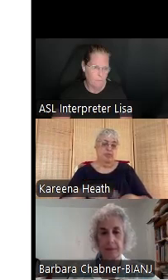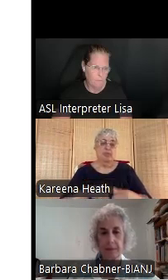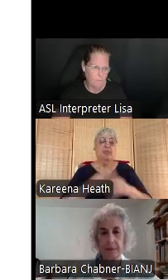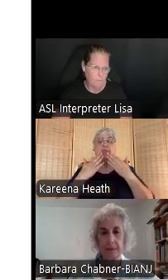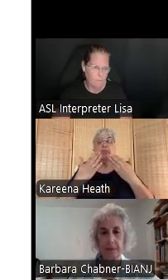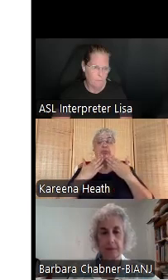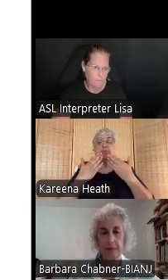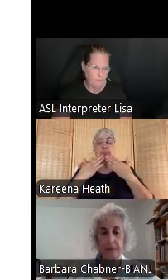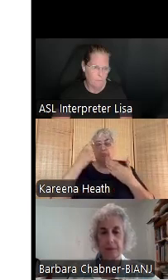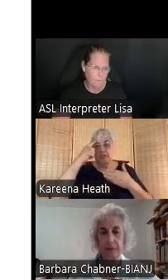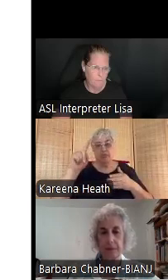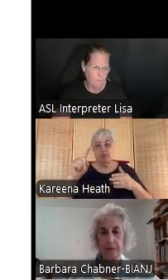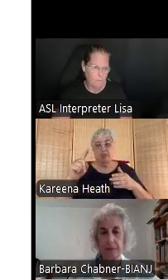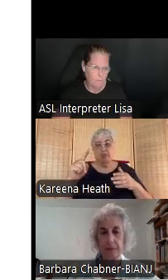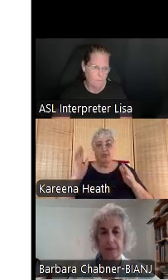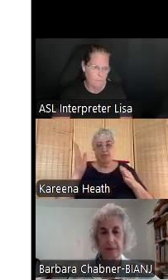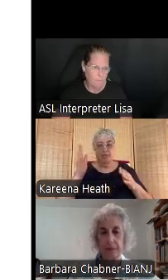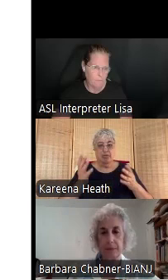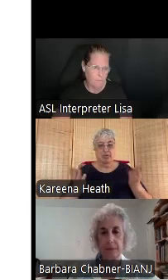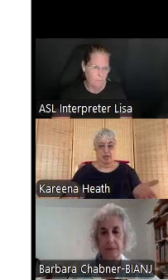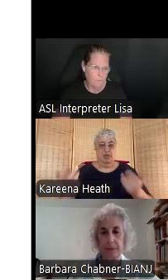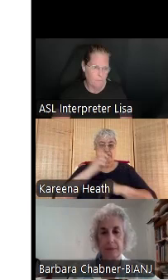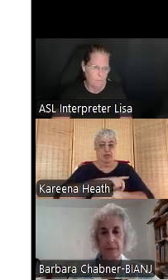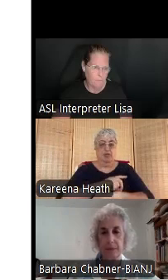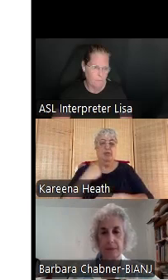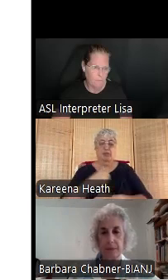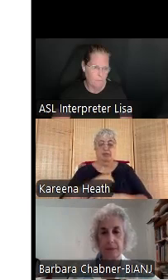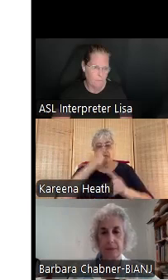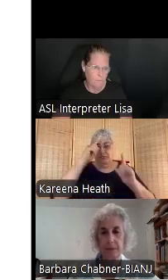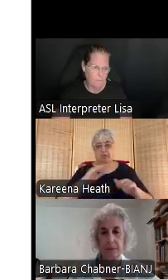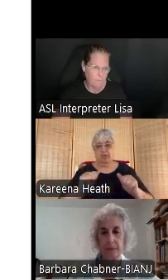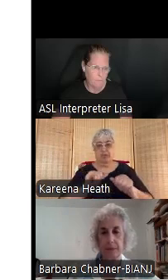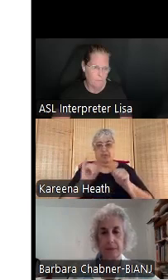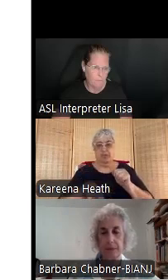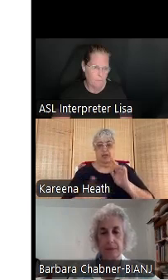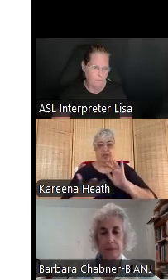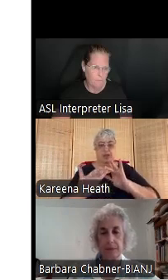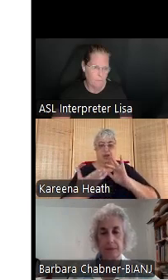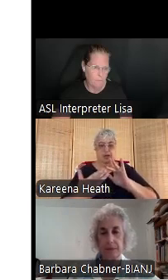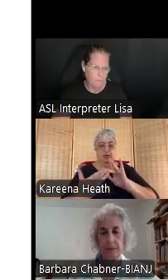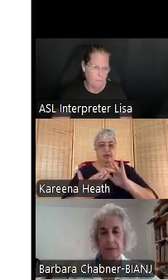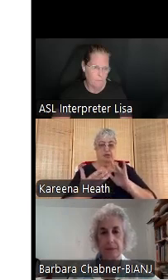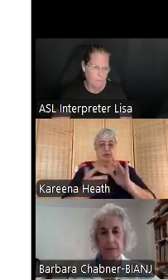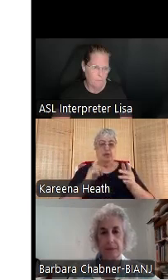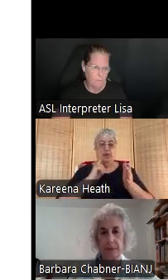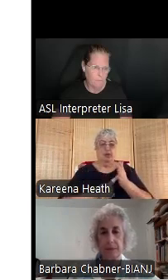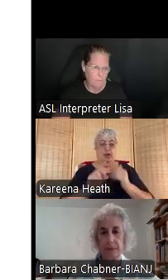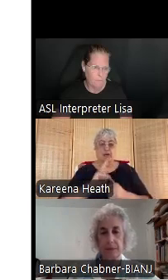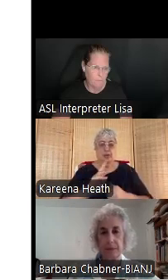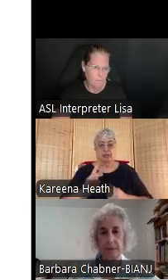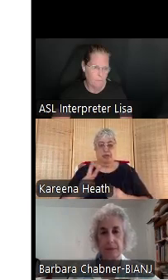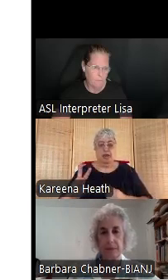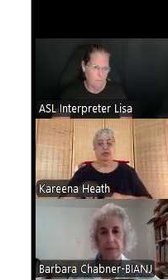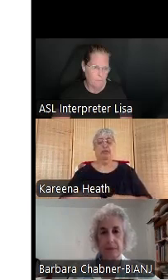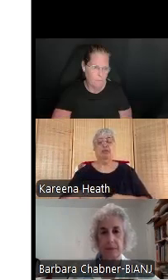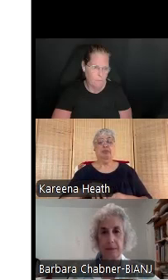the opportunity to do this presentation today. We hope that you can stay in touch, check our website,